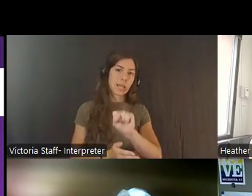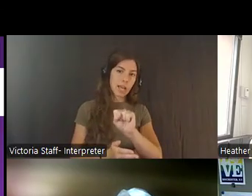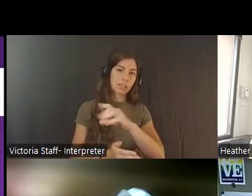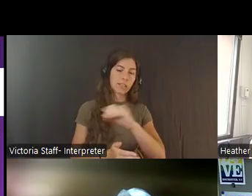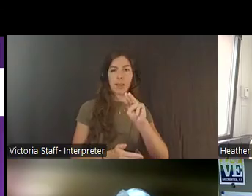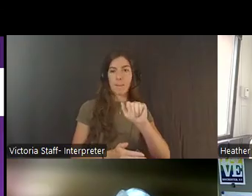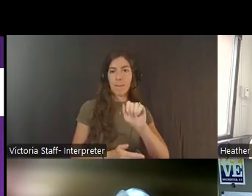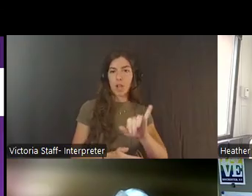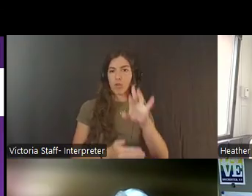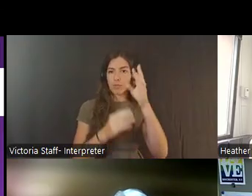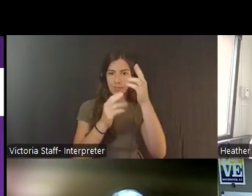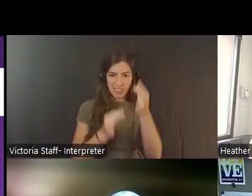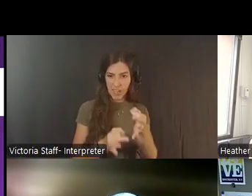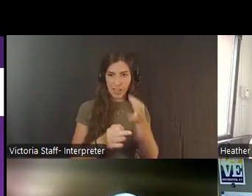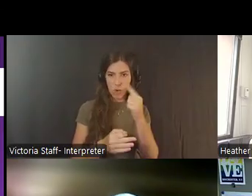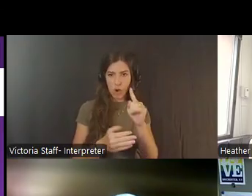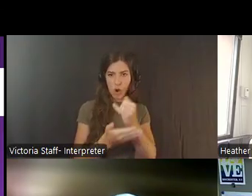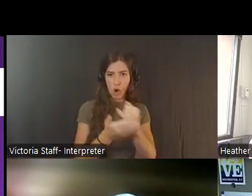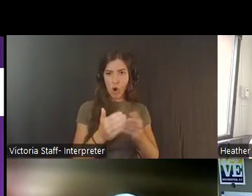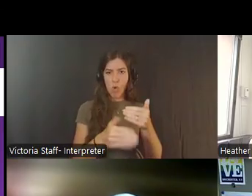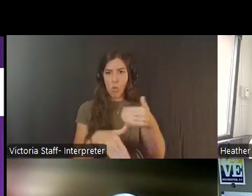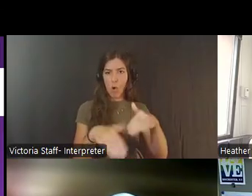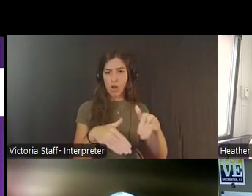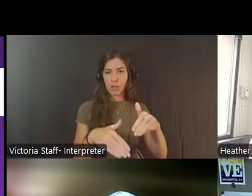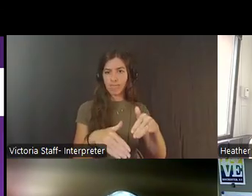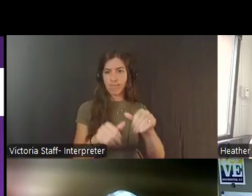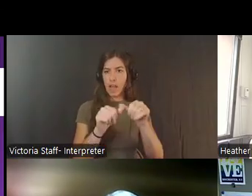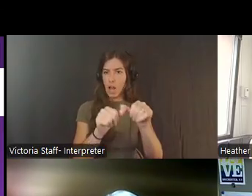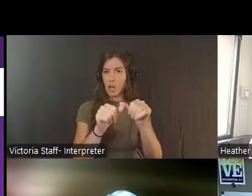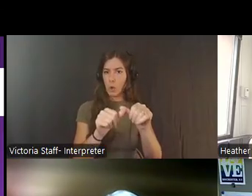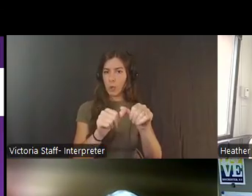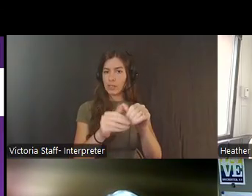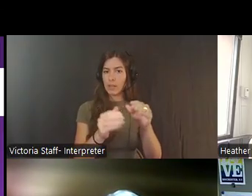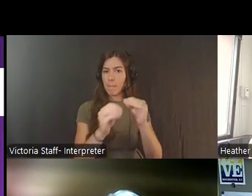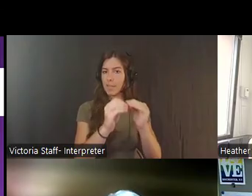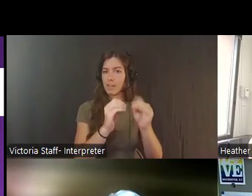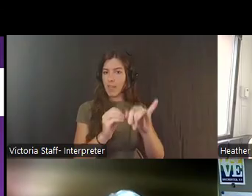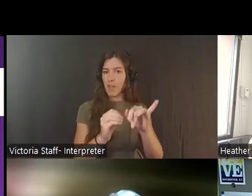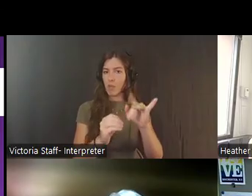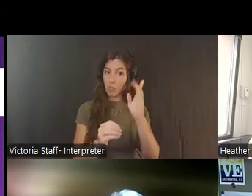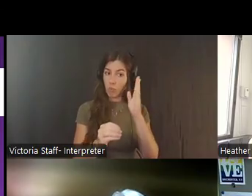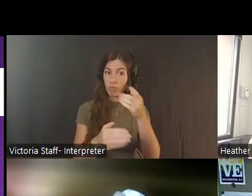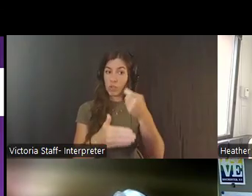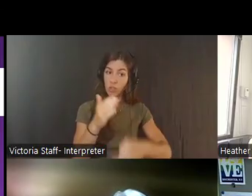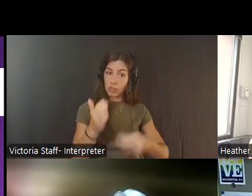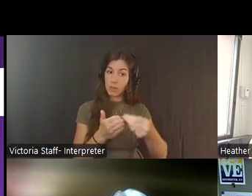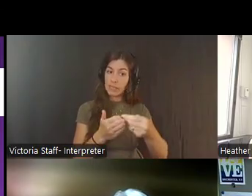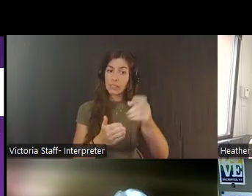Walk. Ongoing maintenance of that size is going to have a price tag that we would need to think